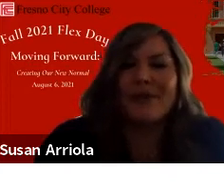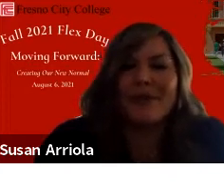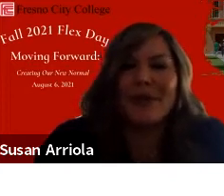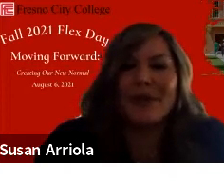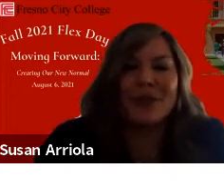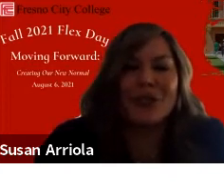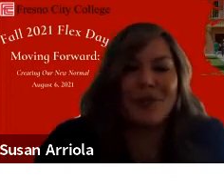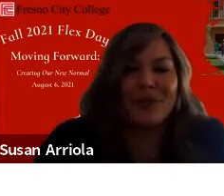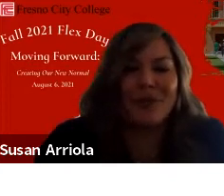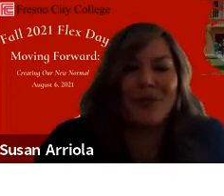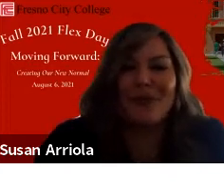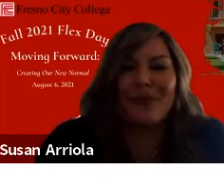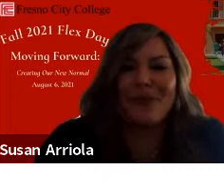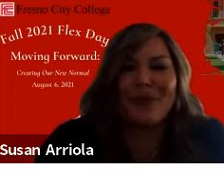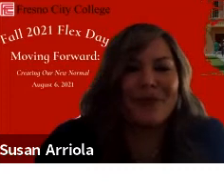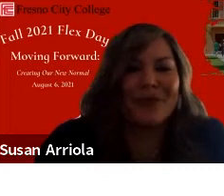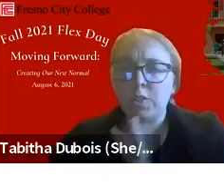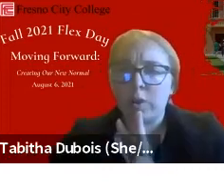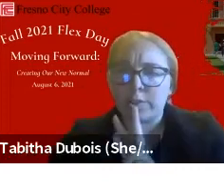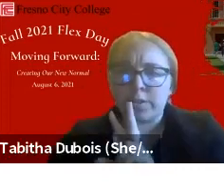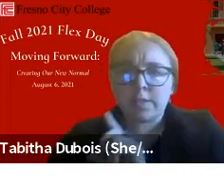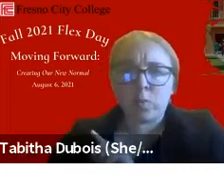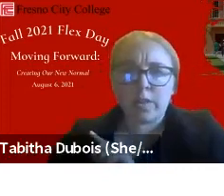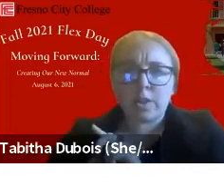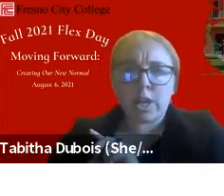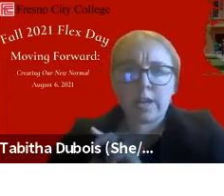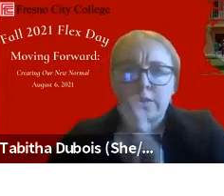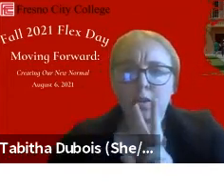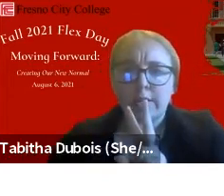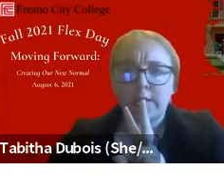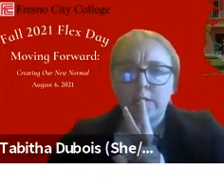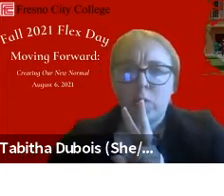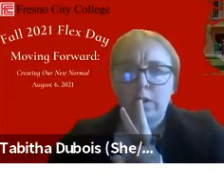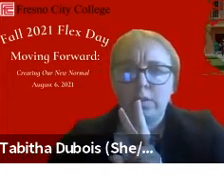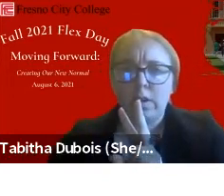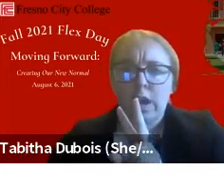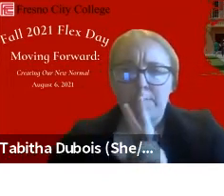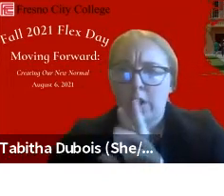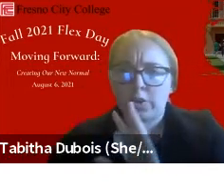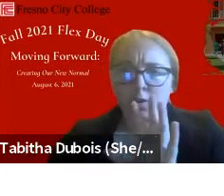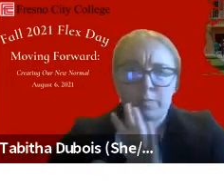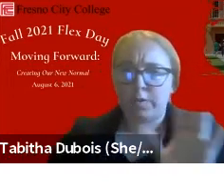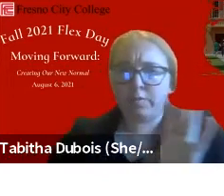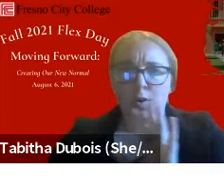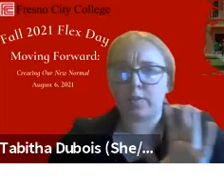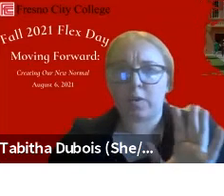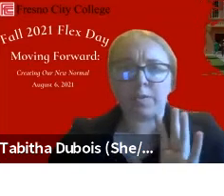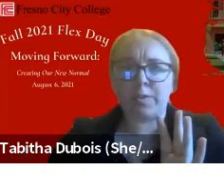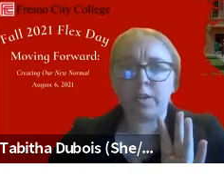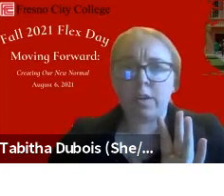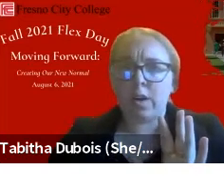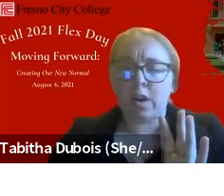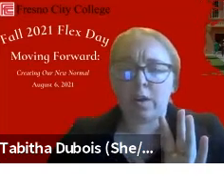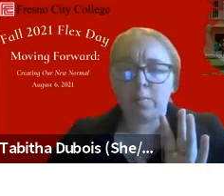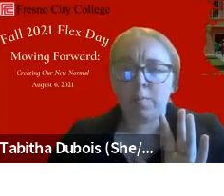crazy week. So good job. I see 2 questions. I see one in the chat and then Nancy as well. I'm not sure who was